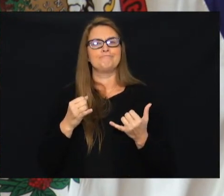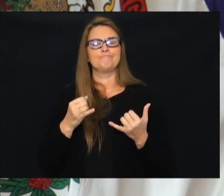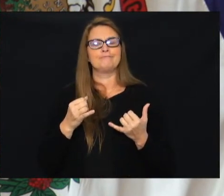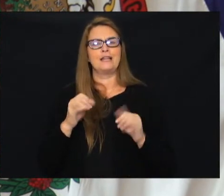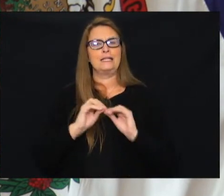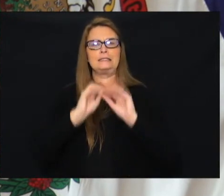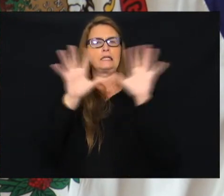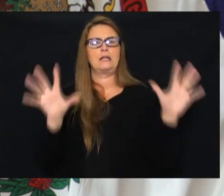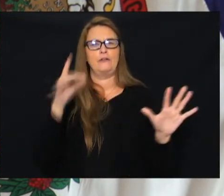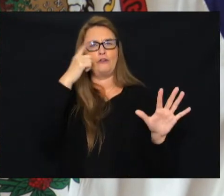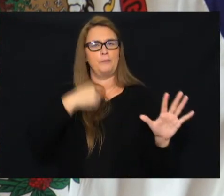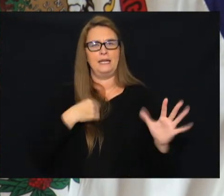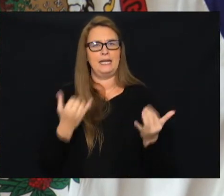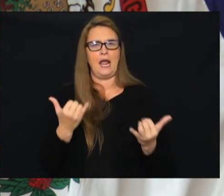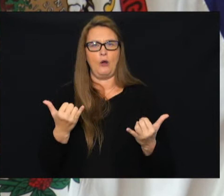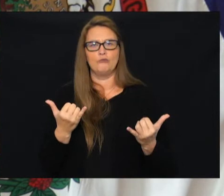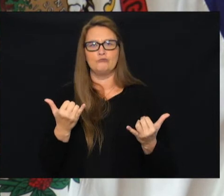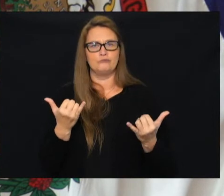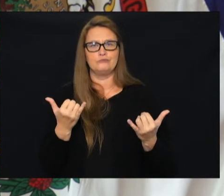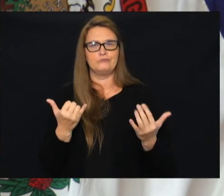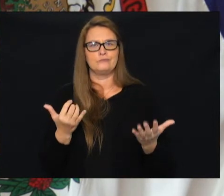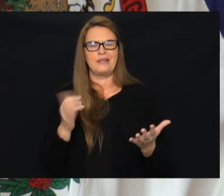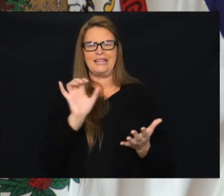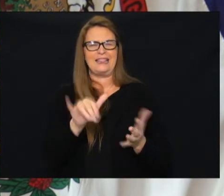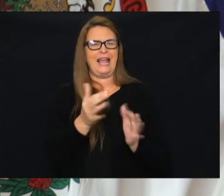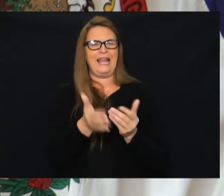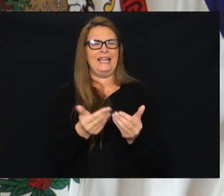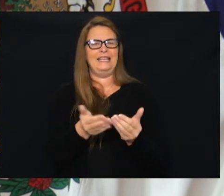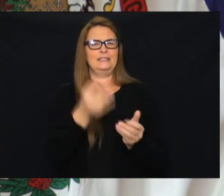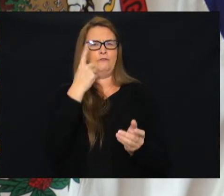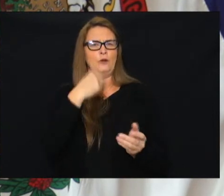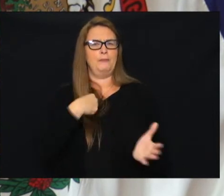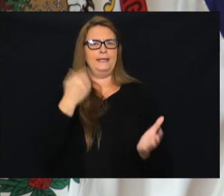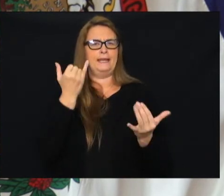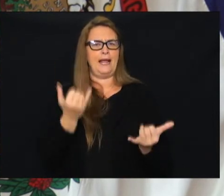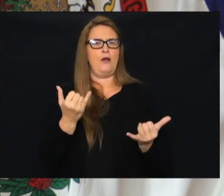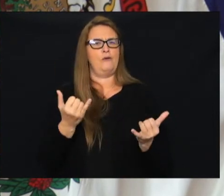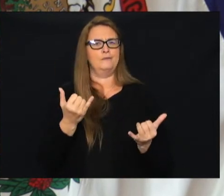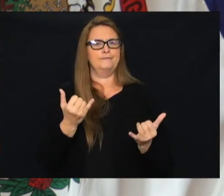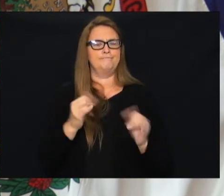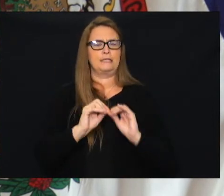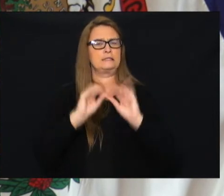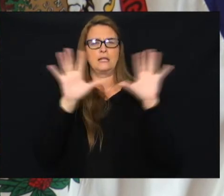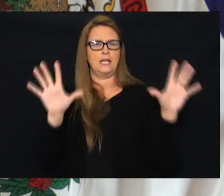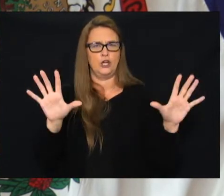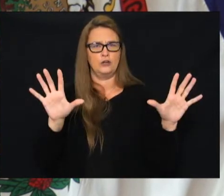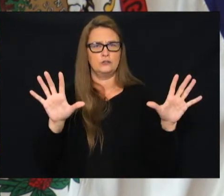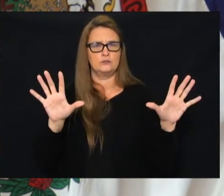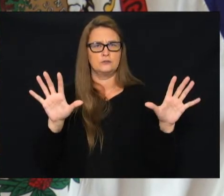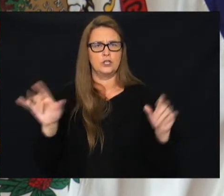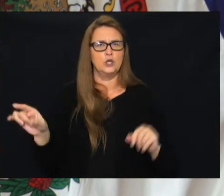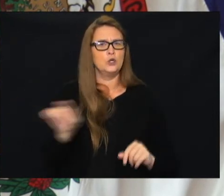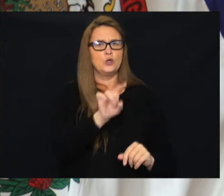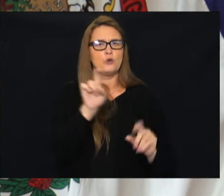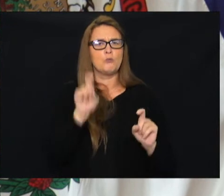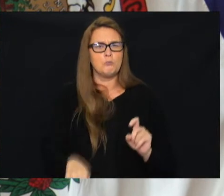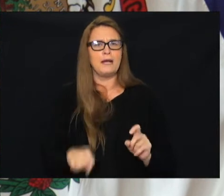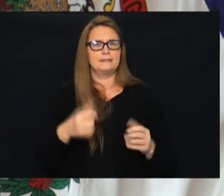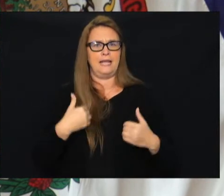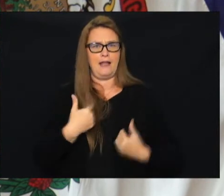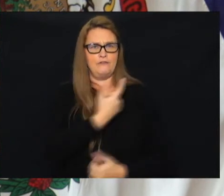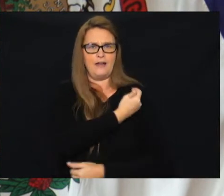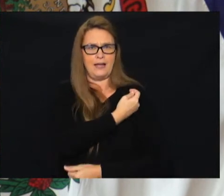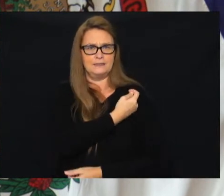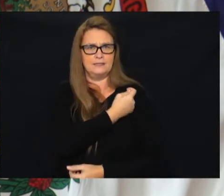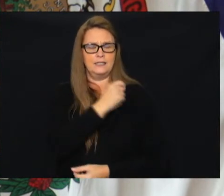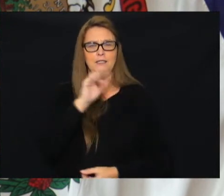It's just that simple, you know. And we do need to get vaccinated. We do need to get our